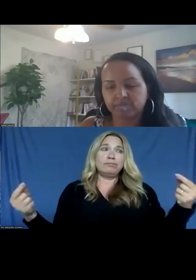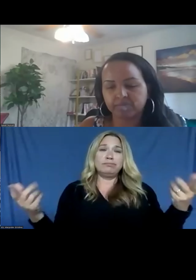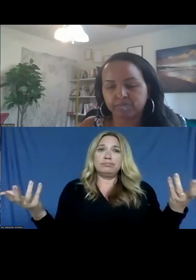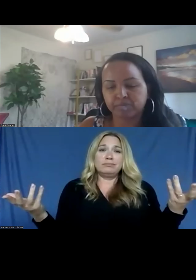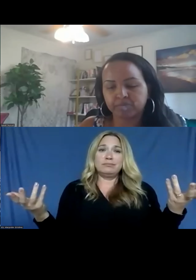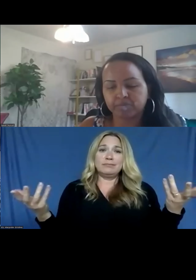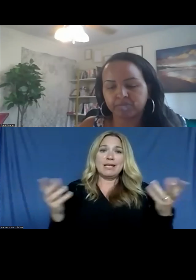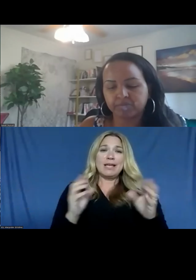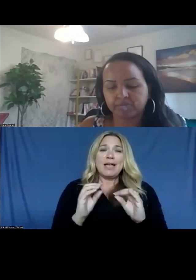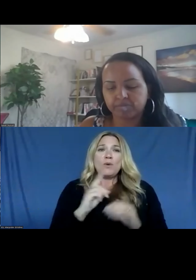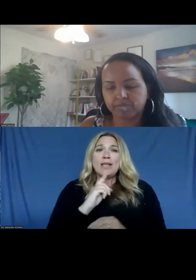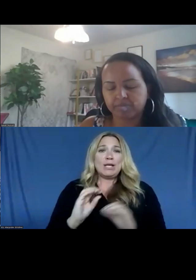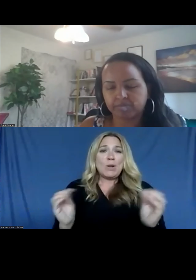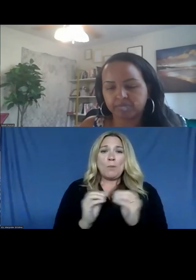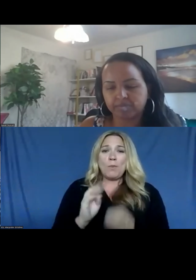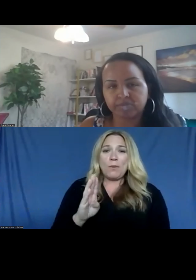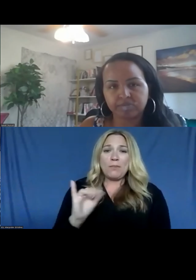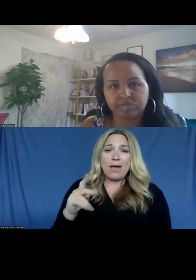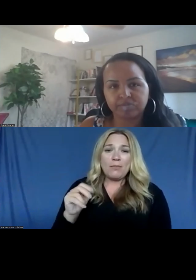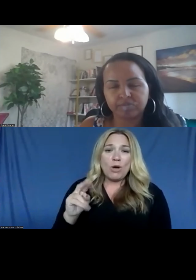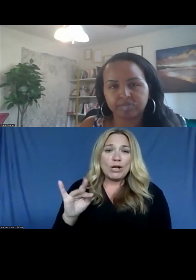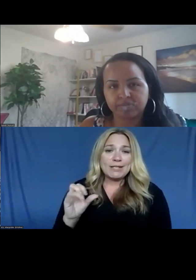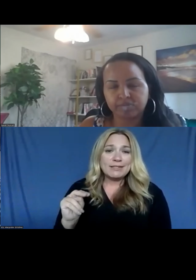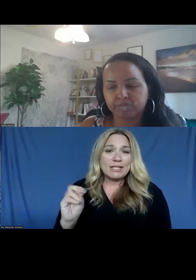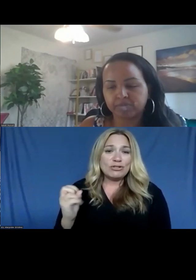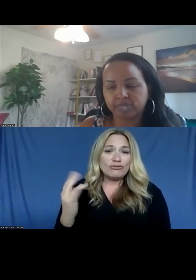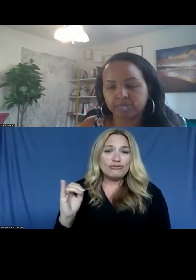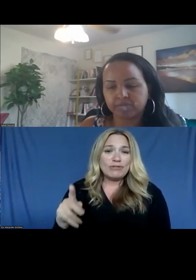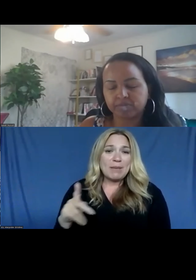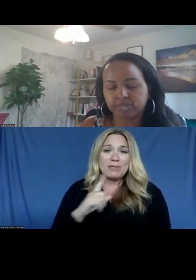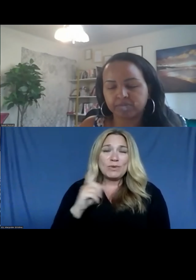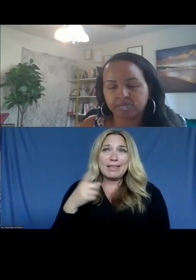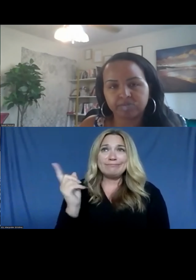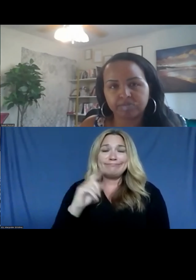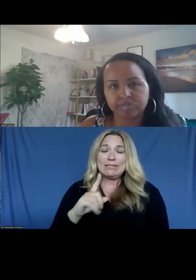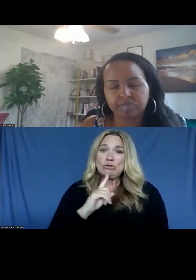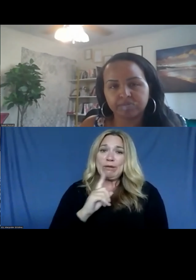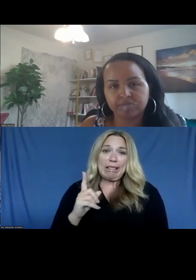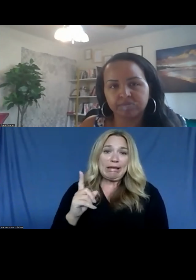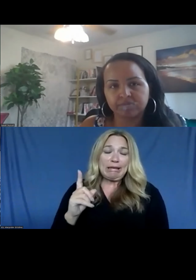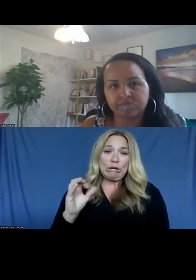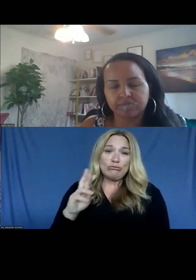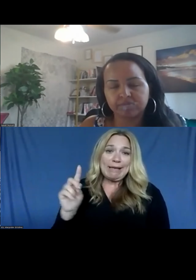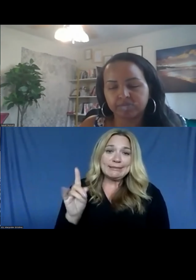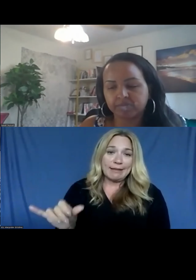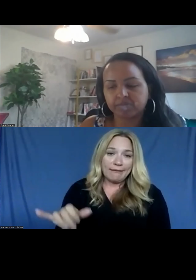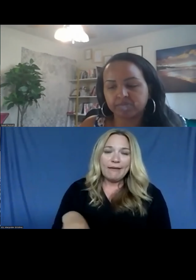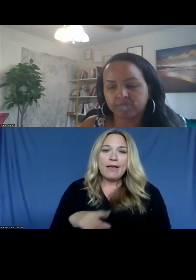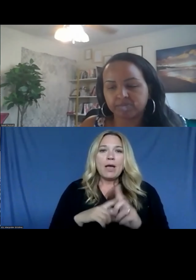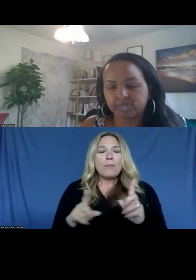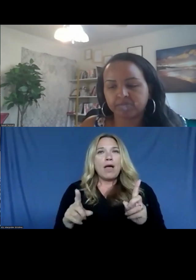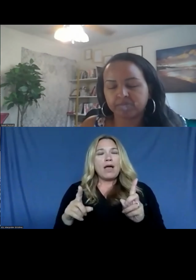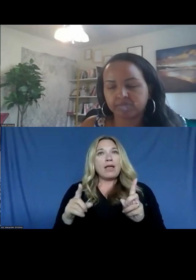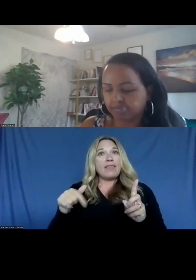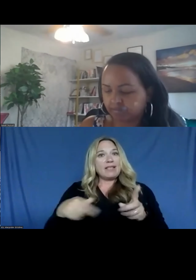more bipartisanship and everything is crazy. I think we need to identify spaces like this where we can come